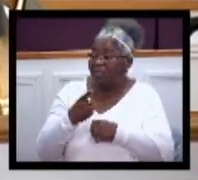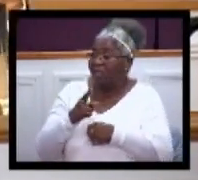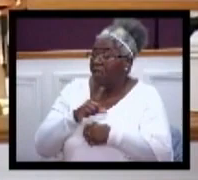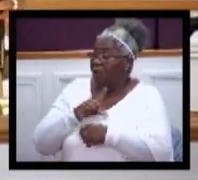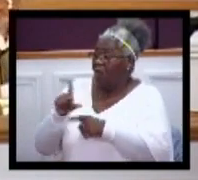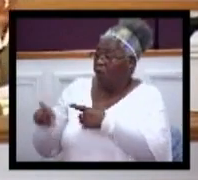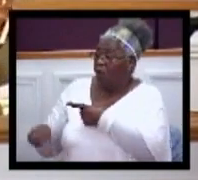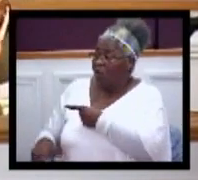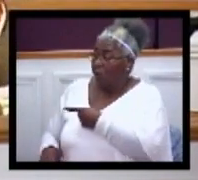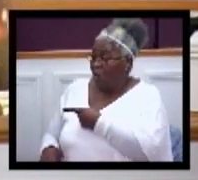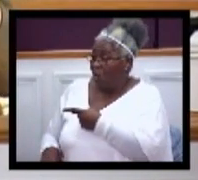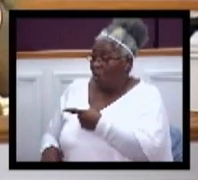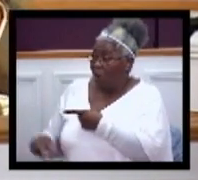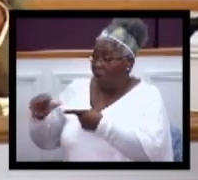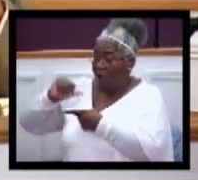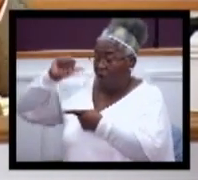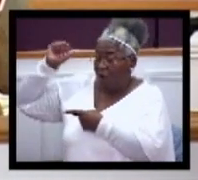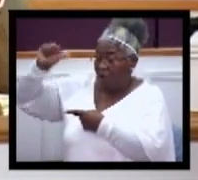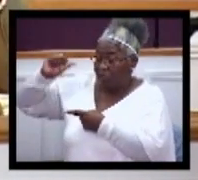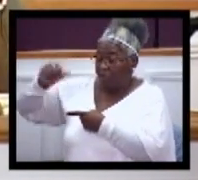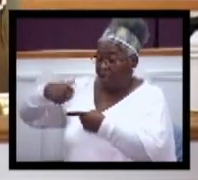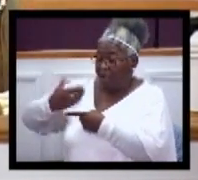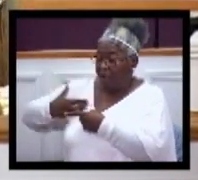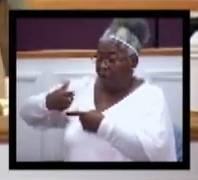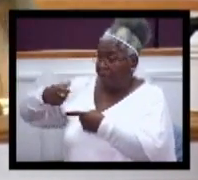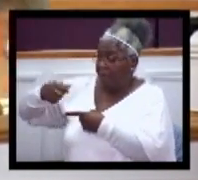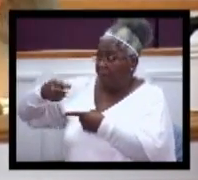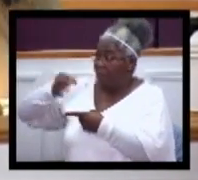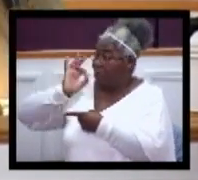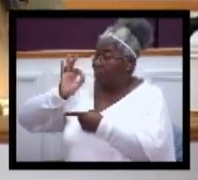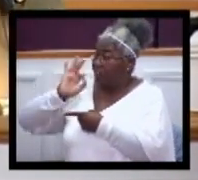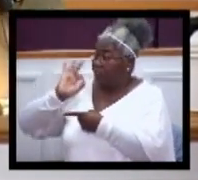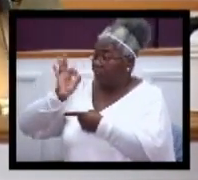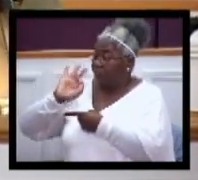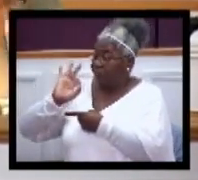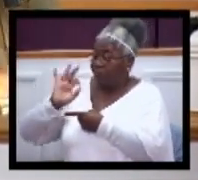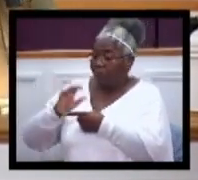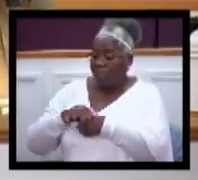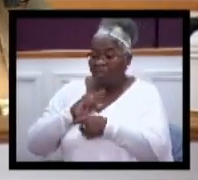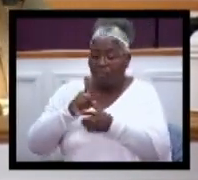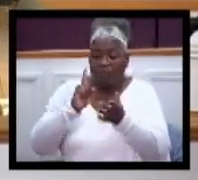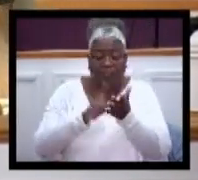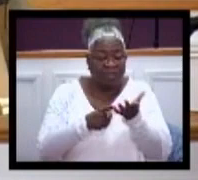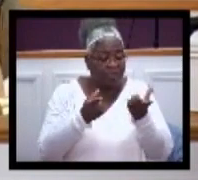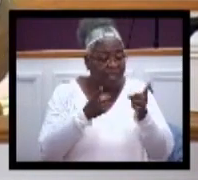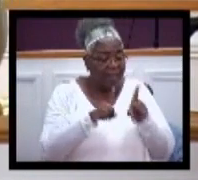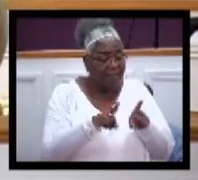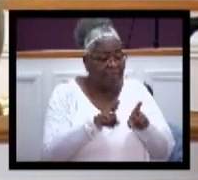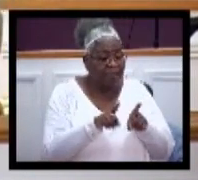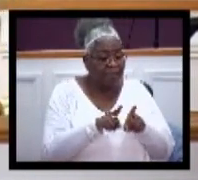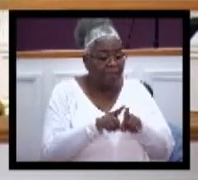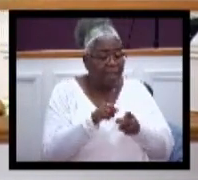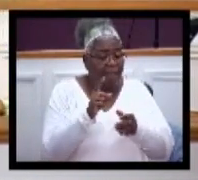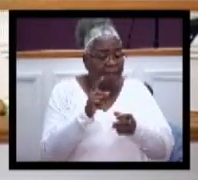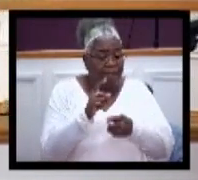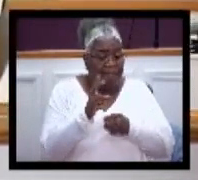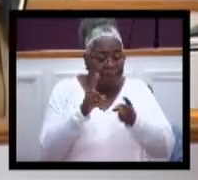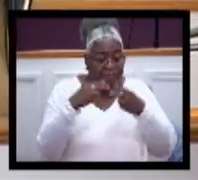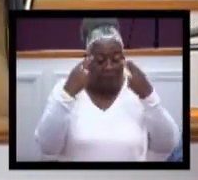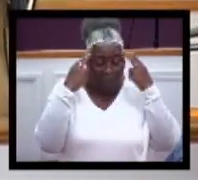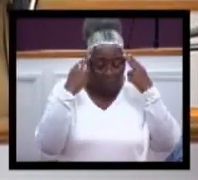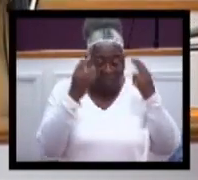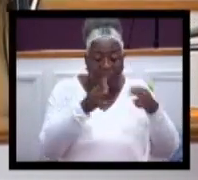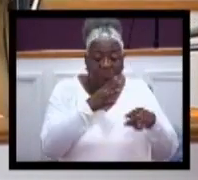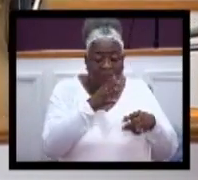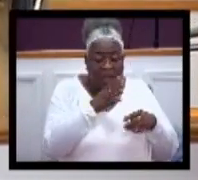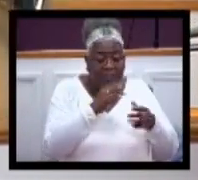Lord, anoint our pastor. So then this is what happened. Moses' mama,